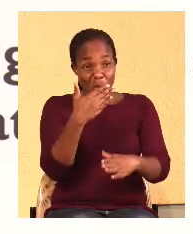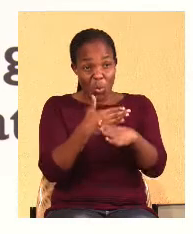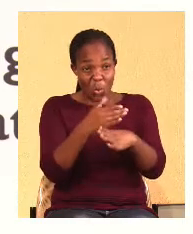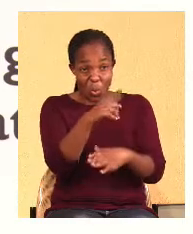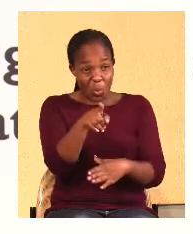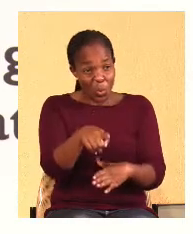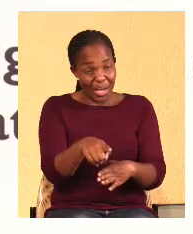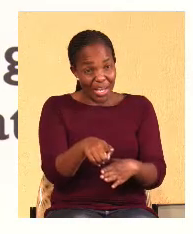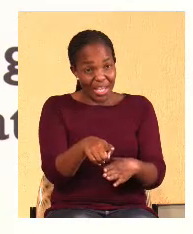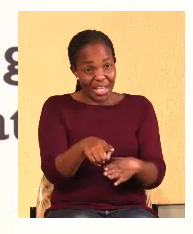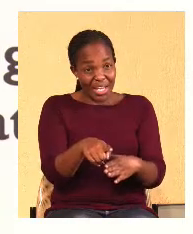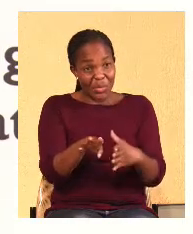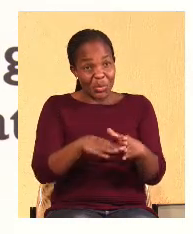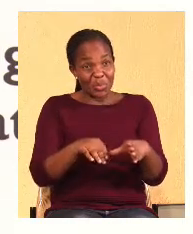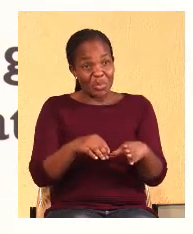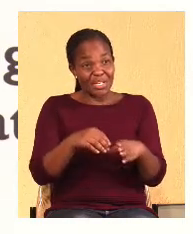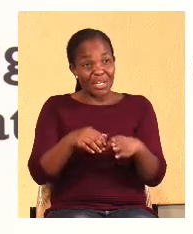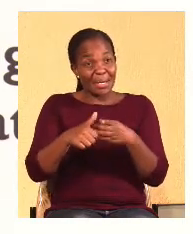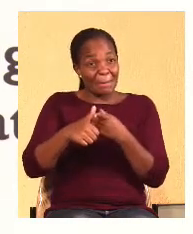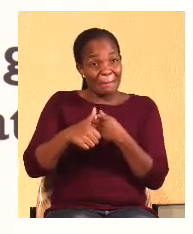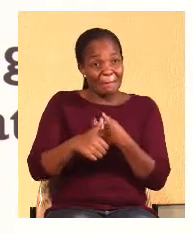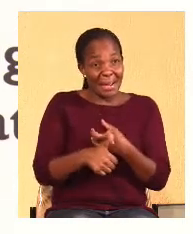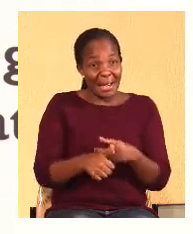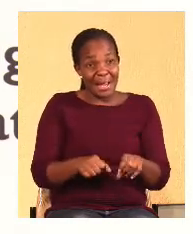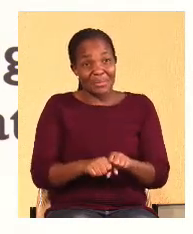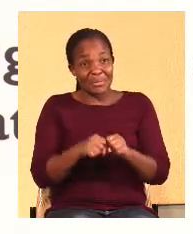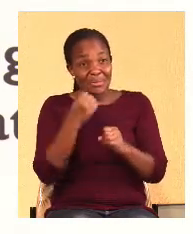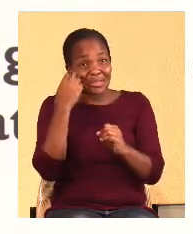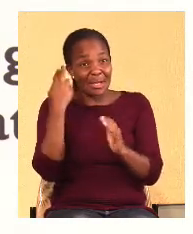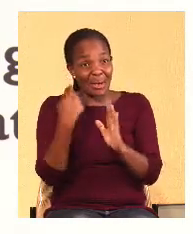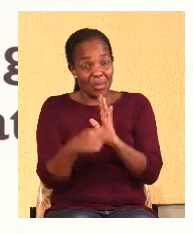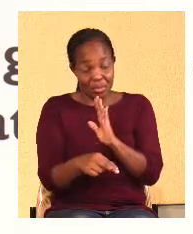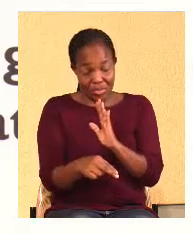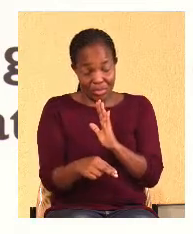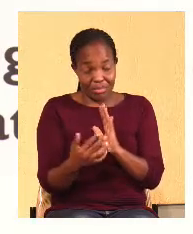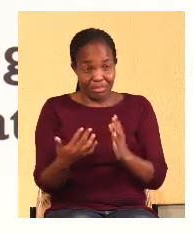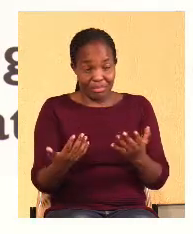your causation and your harm element is then included in there.